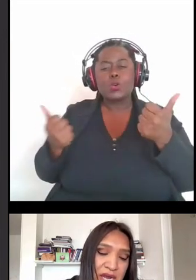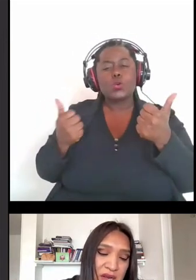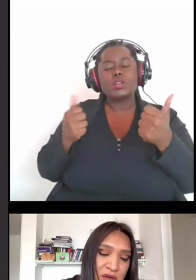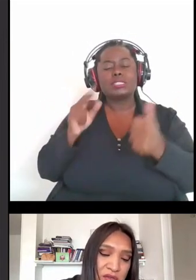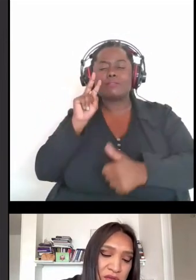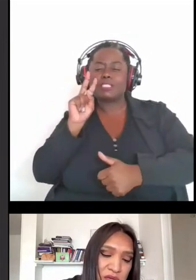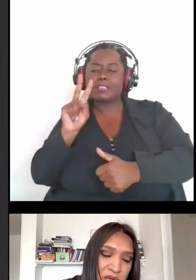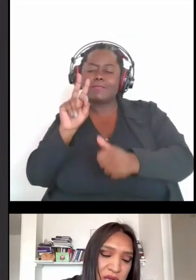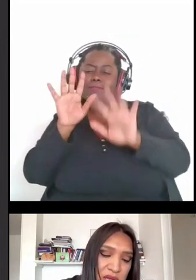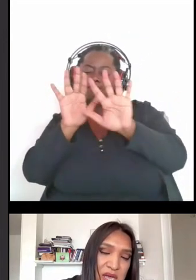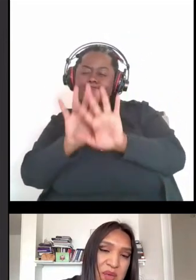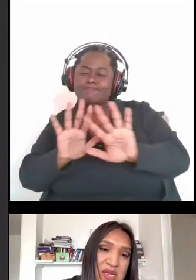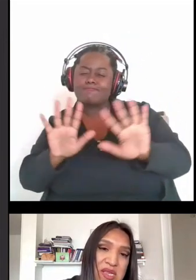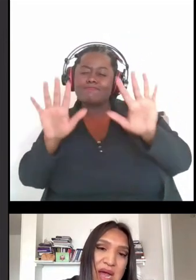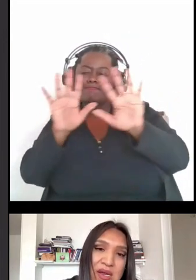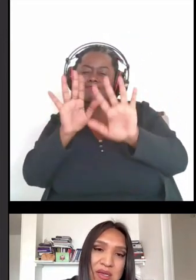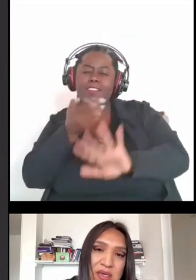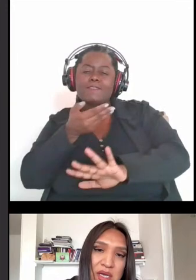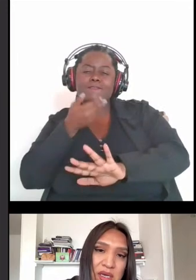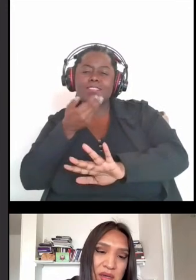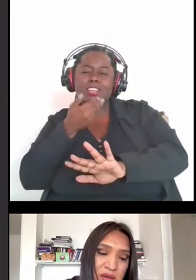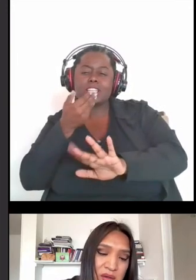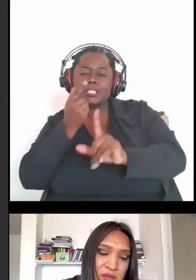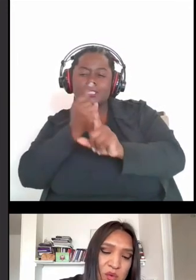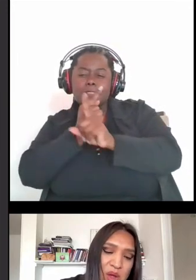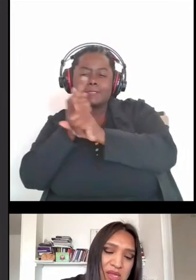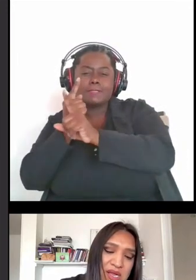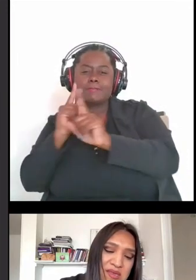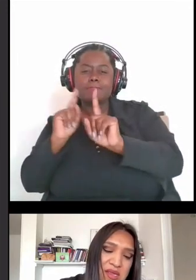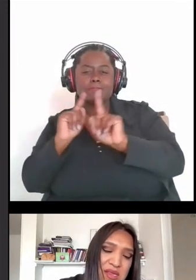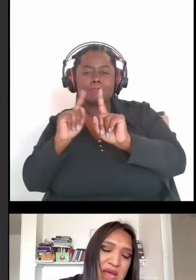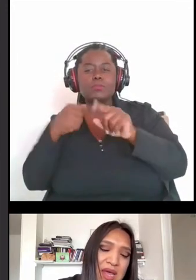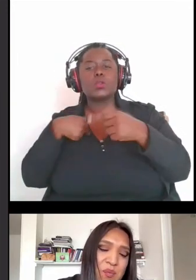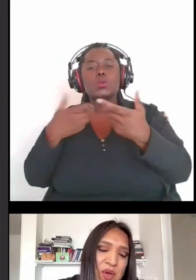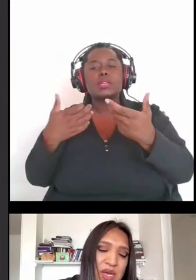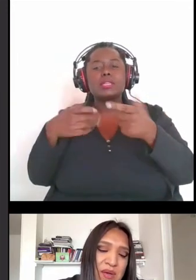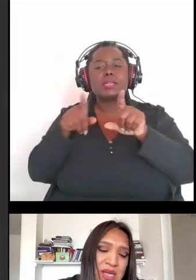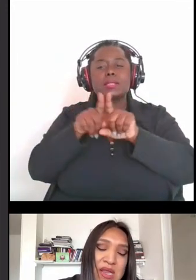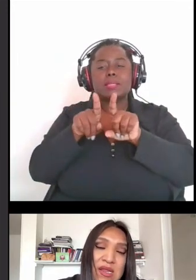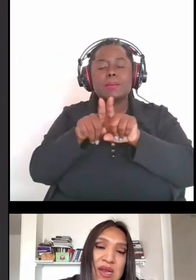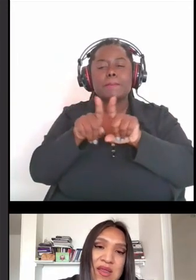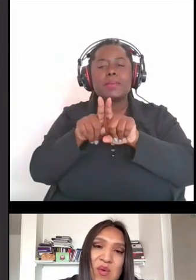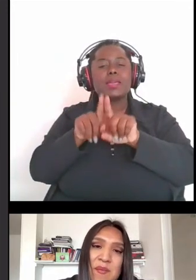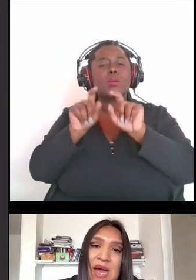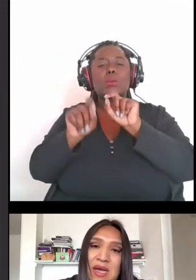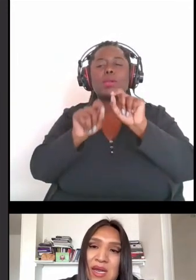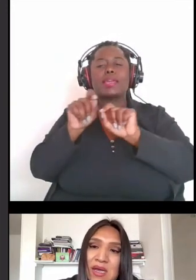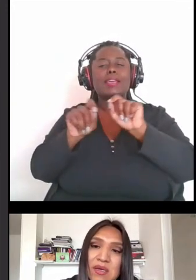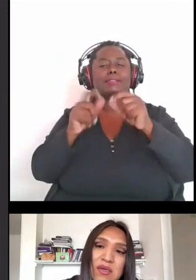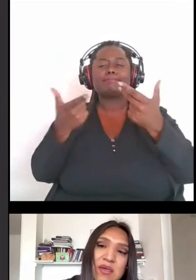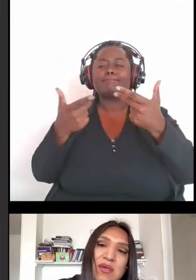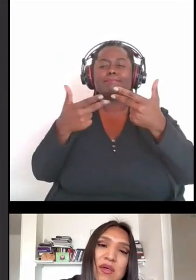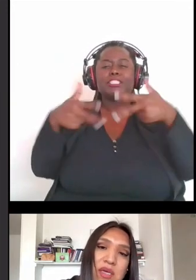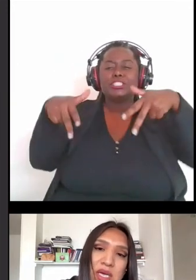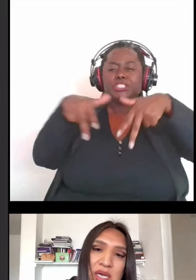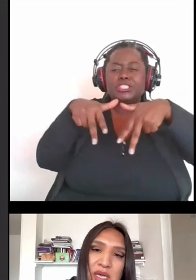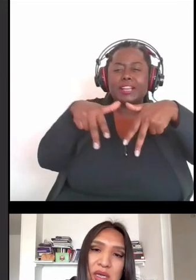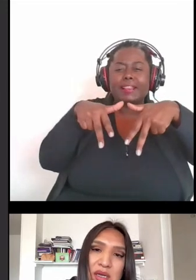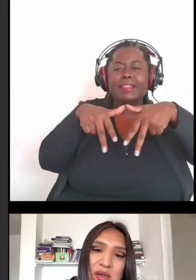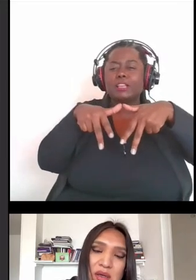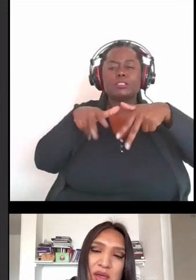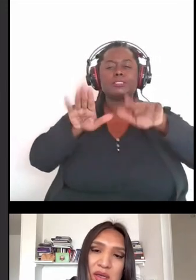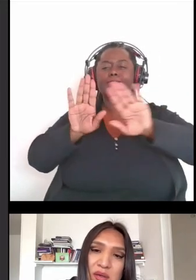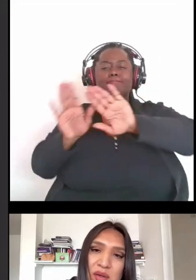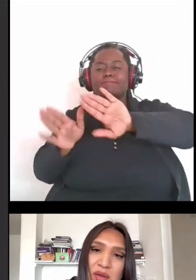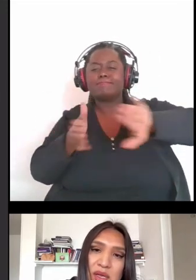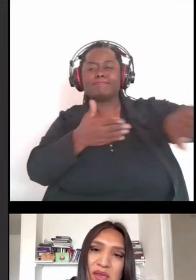want it to be something easy to recognize and I wanted to move away from the gender definition I